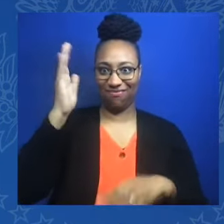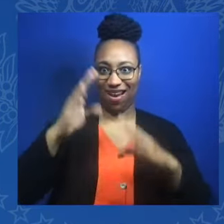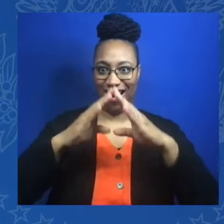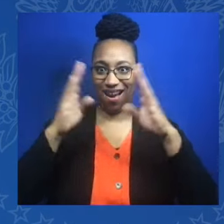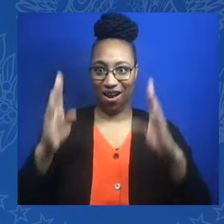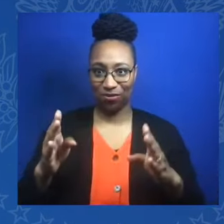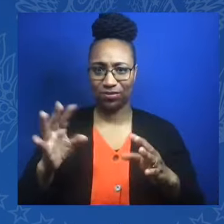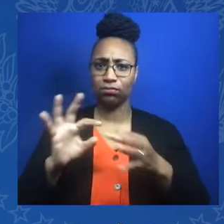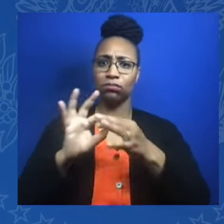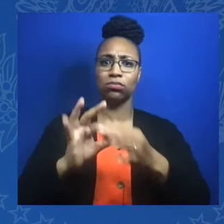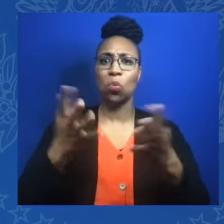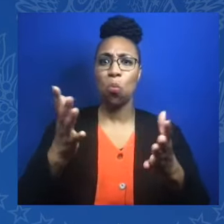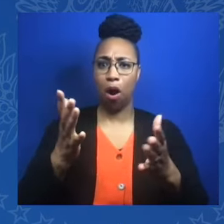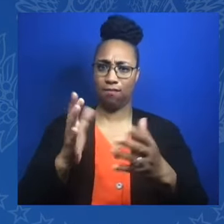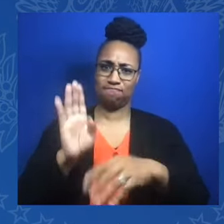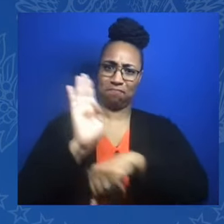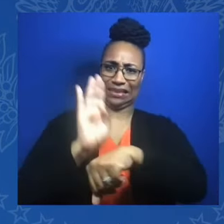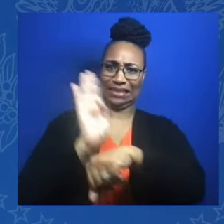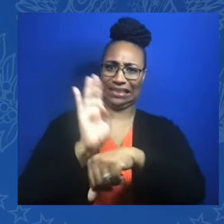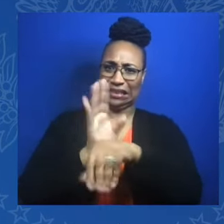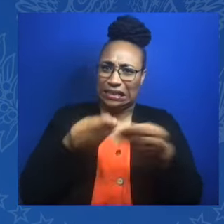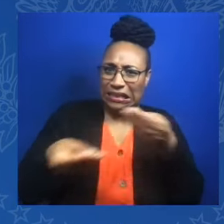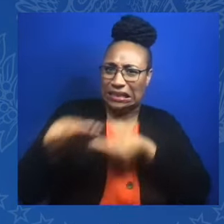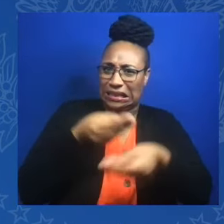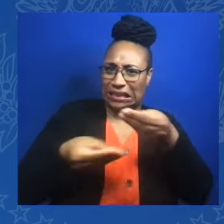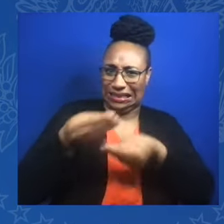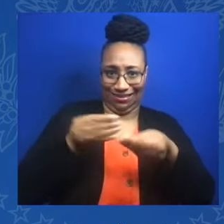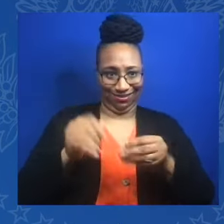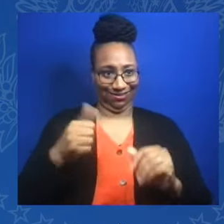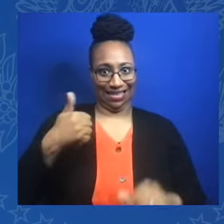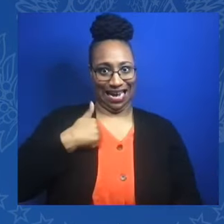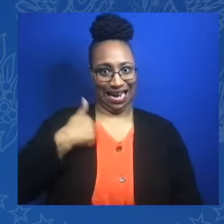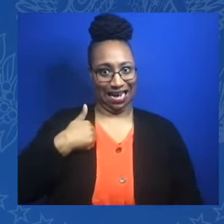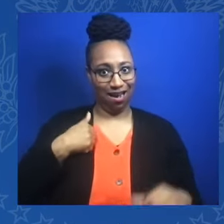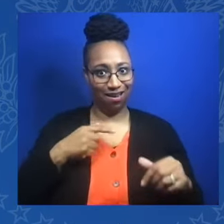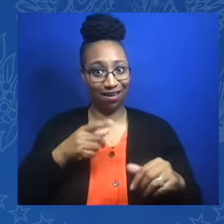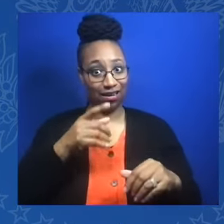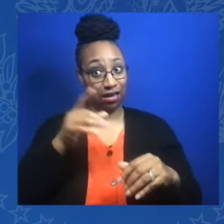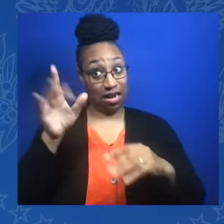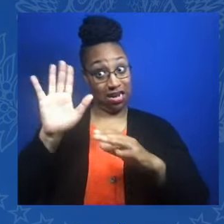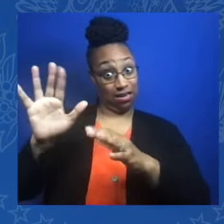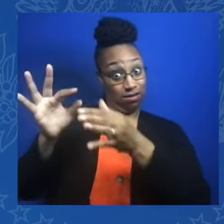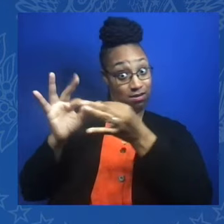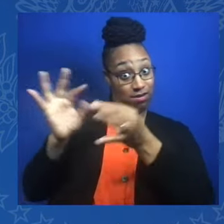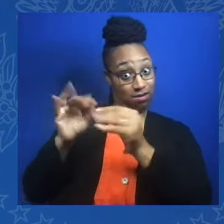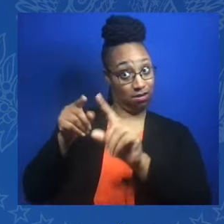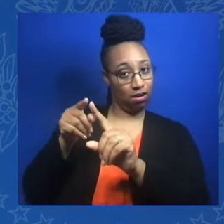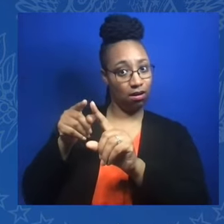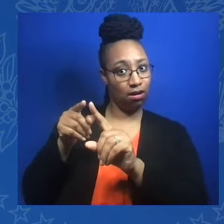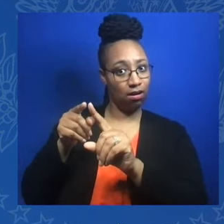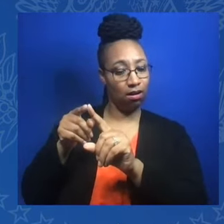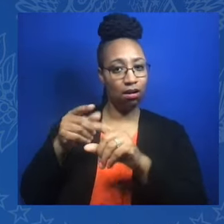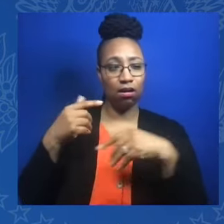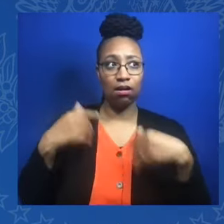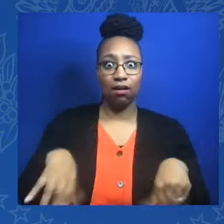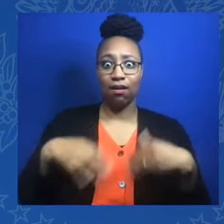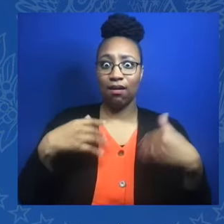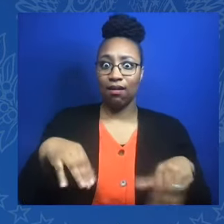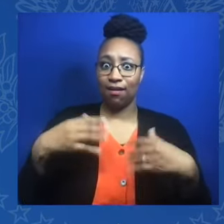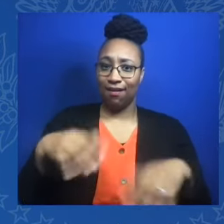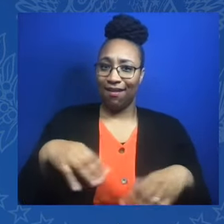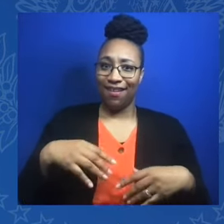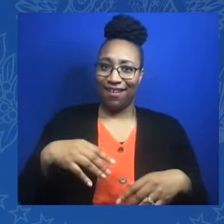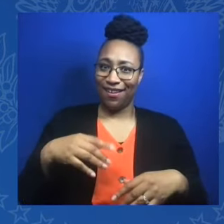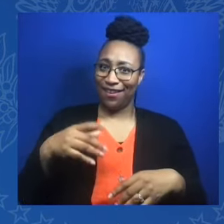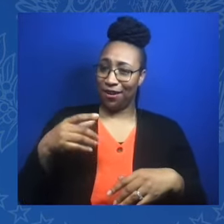meeting place rather than a dividing line. More than 30 years later, our border is no longer